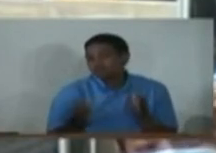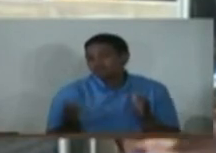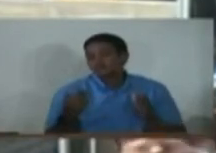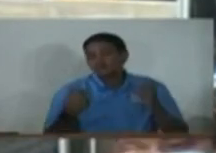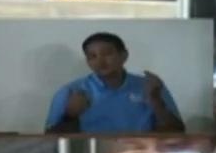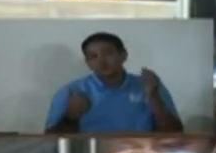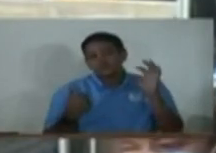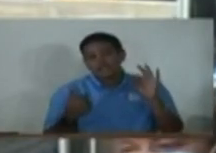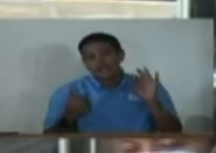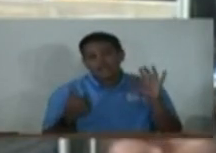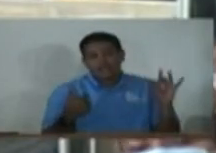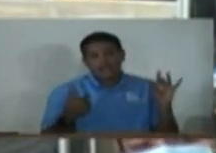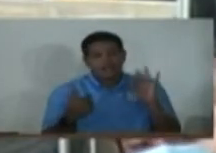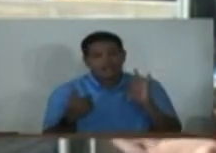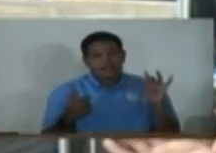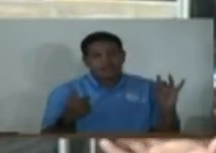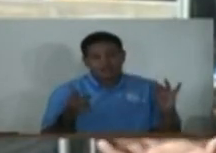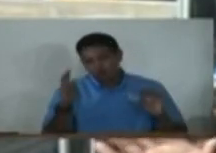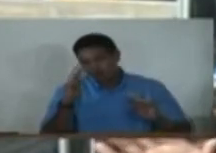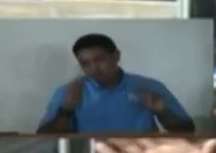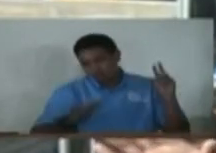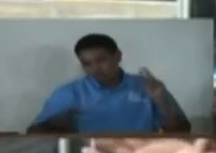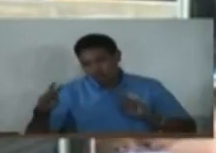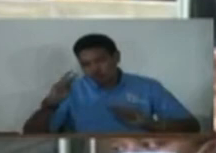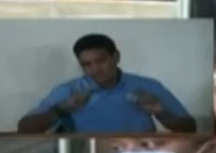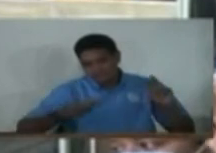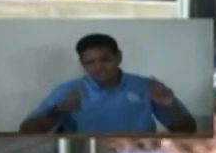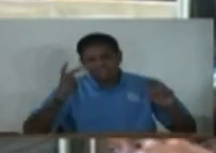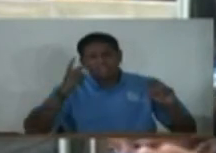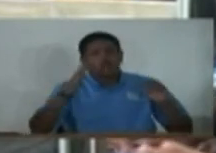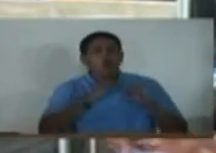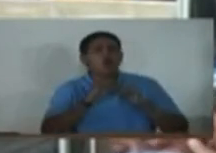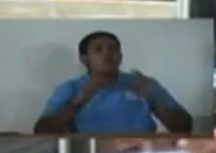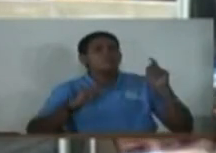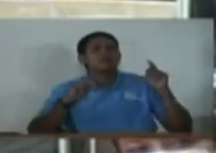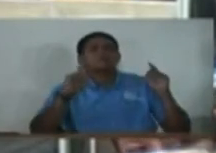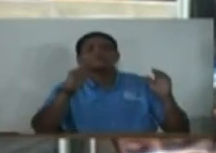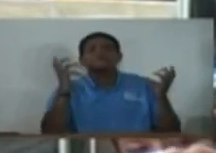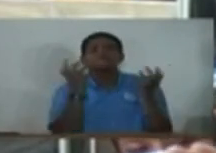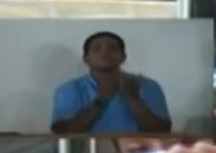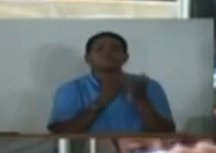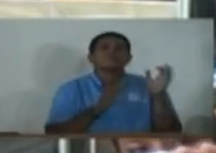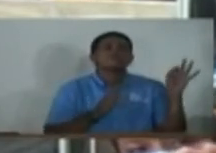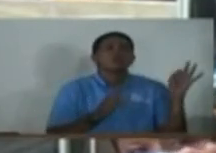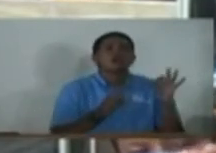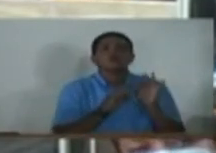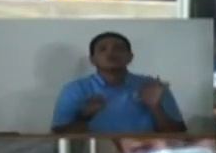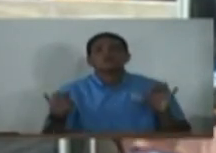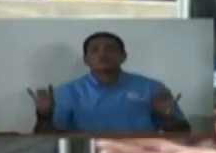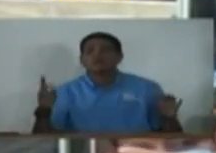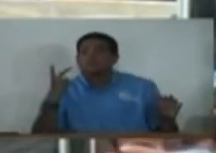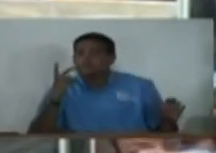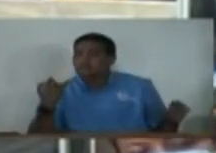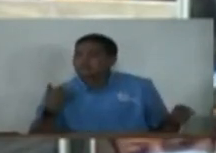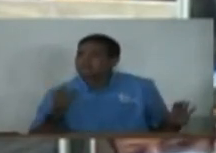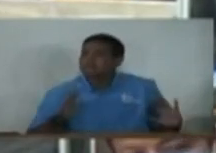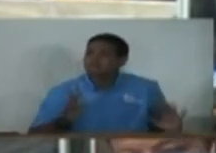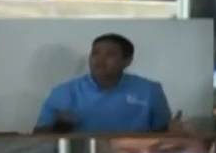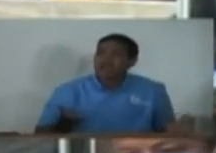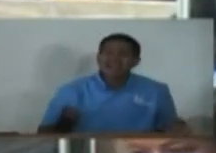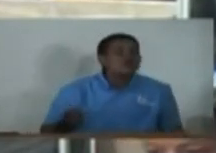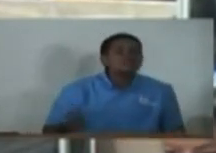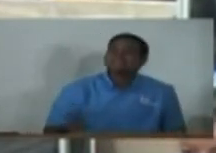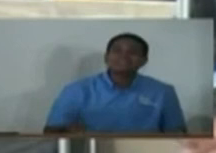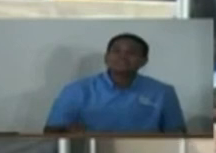and 8. We're going to observe. We're going to see how people treat with the recrafted